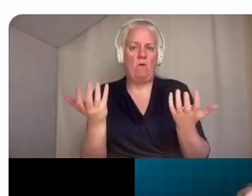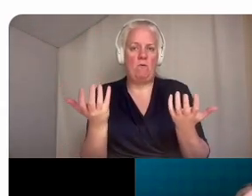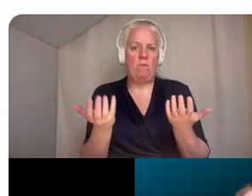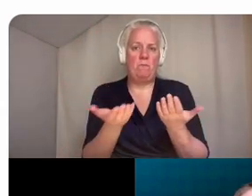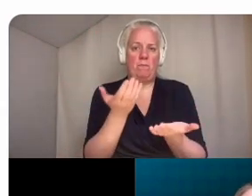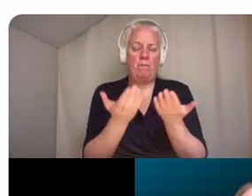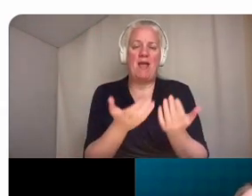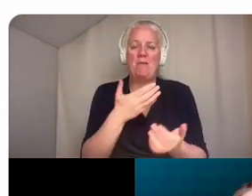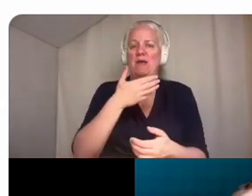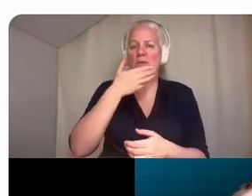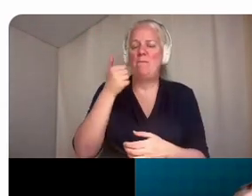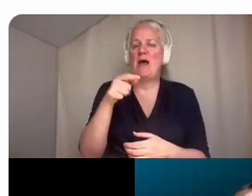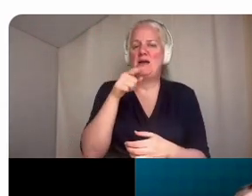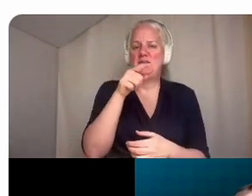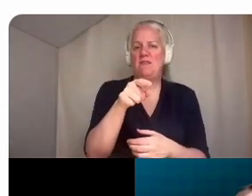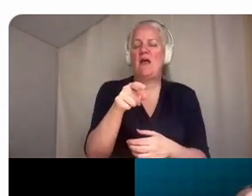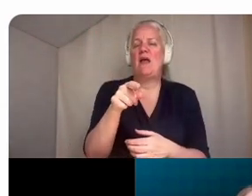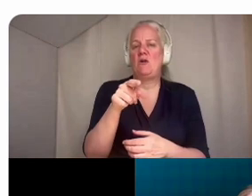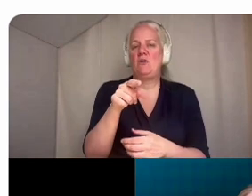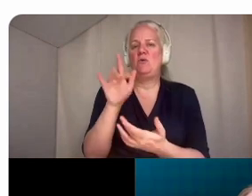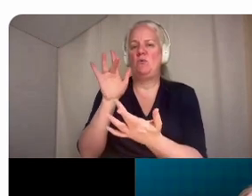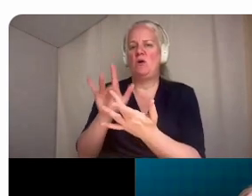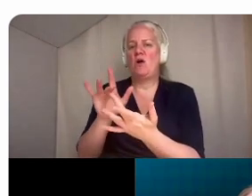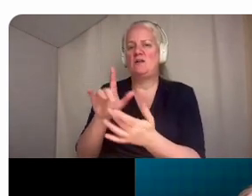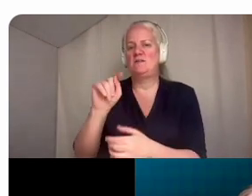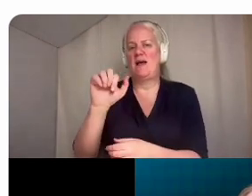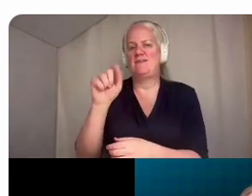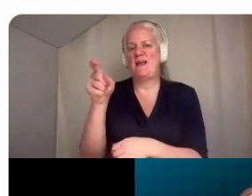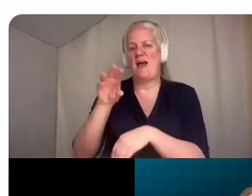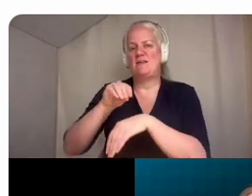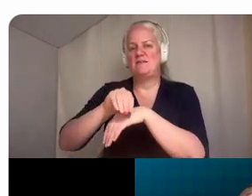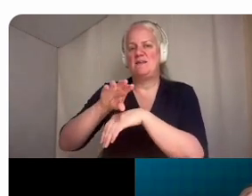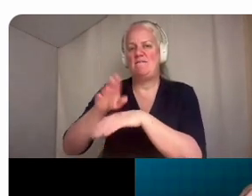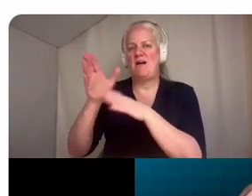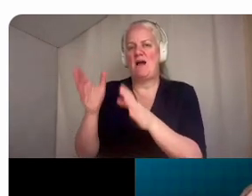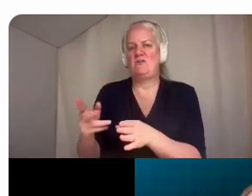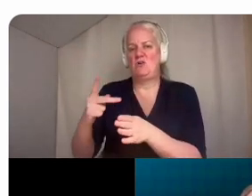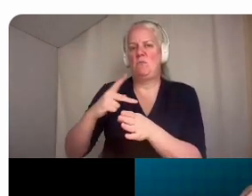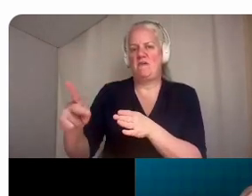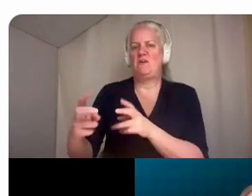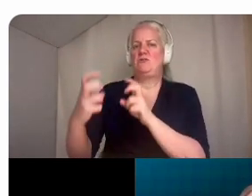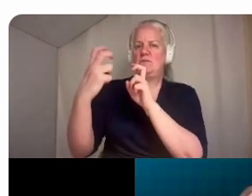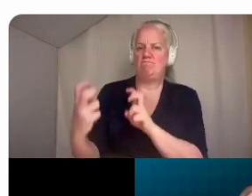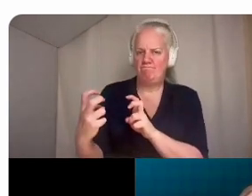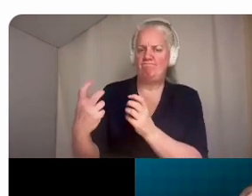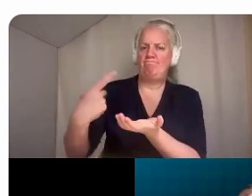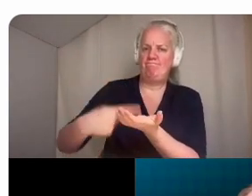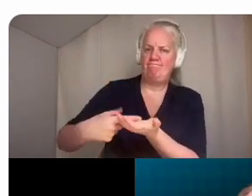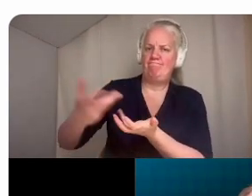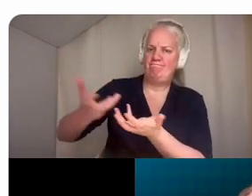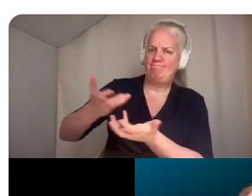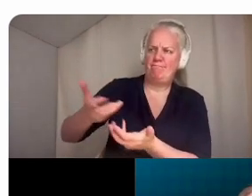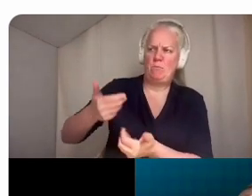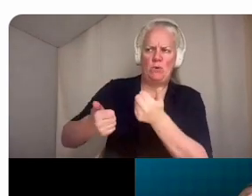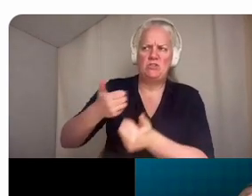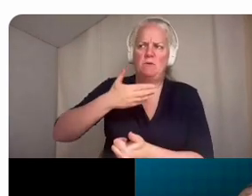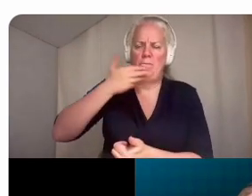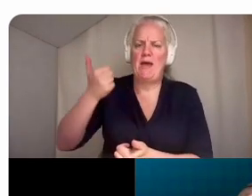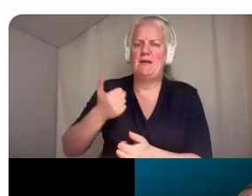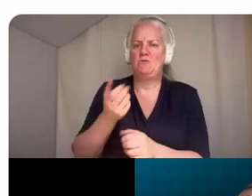want to consult with your tax advisor to be sure for your situation what would work best for you to protect